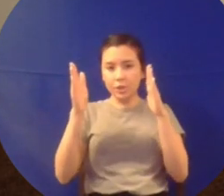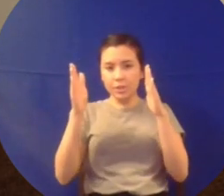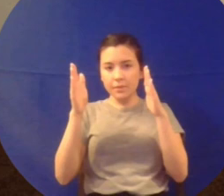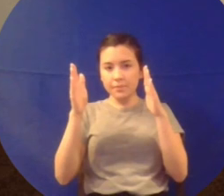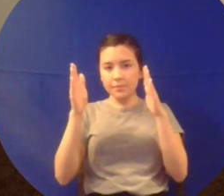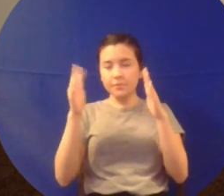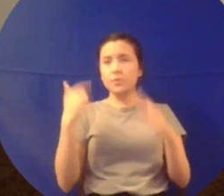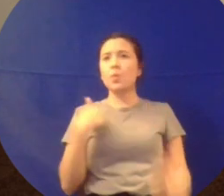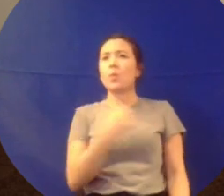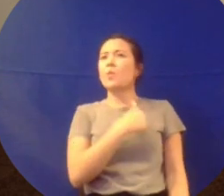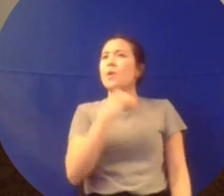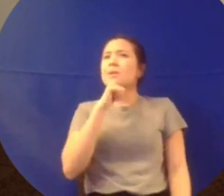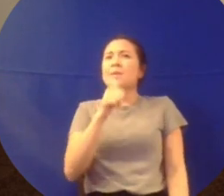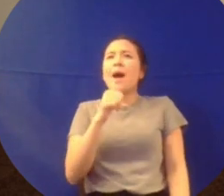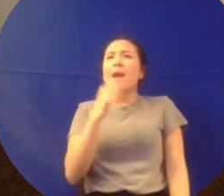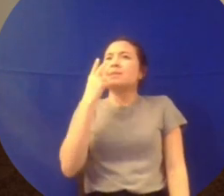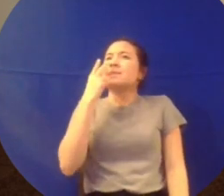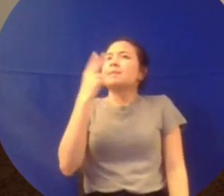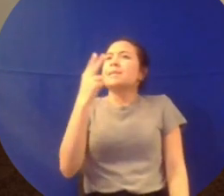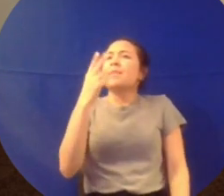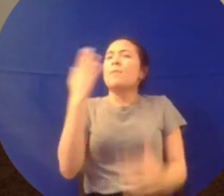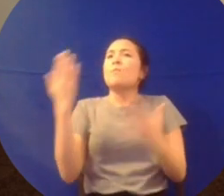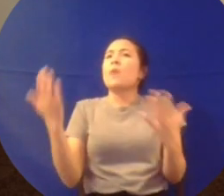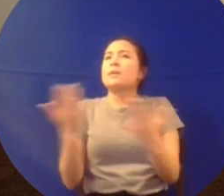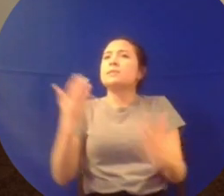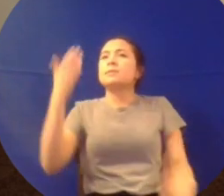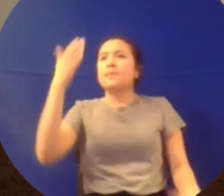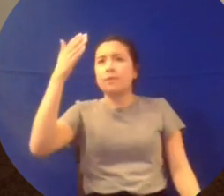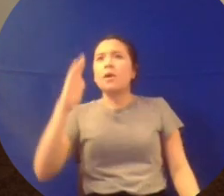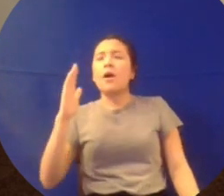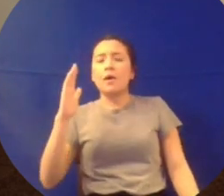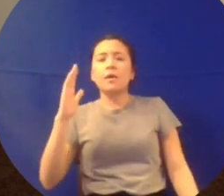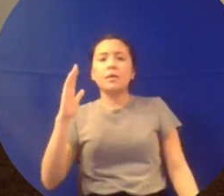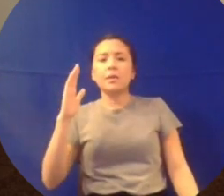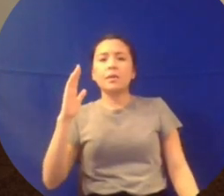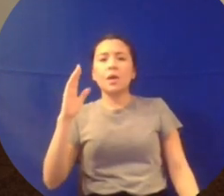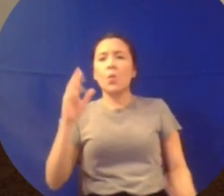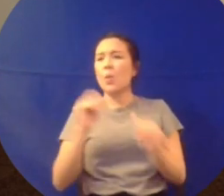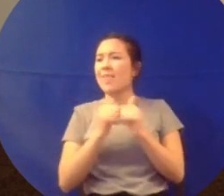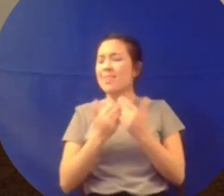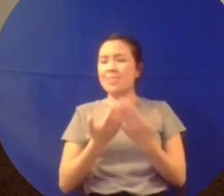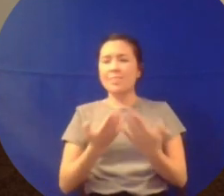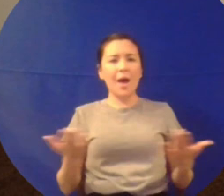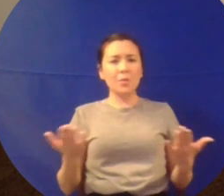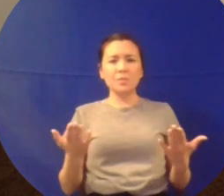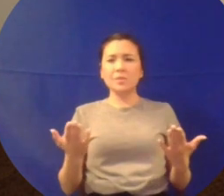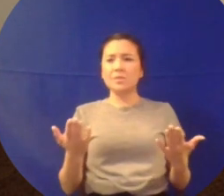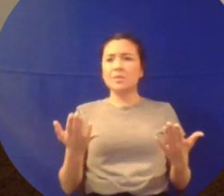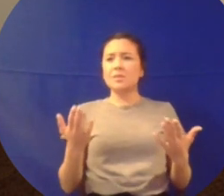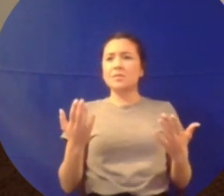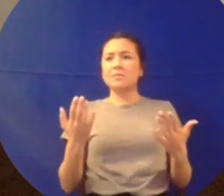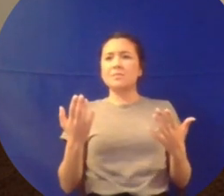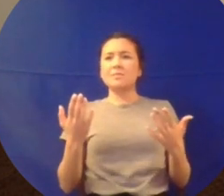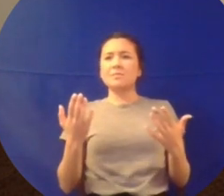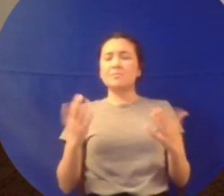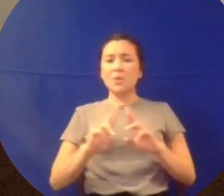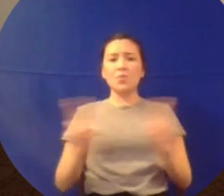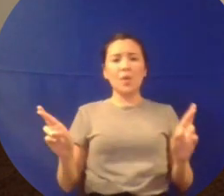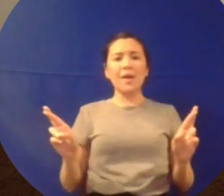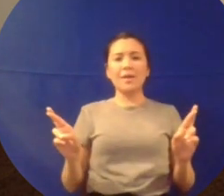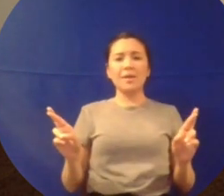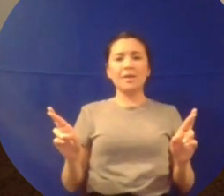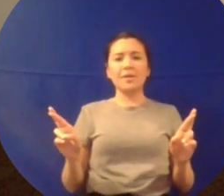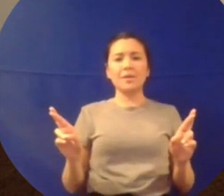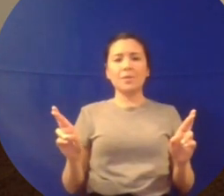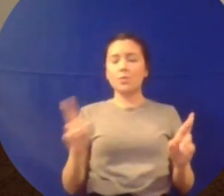We will not perceive the presence of God without being on the lookout for it.